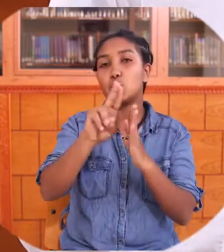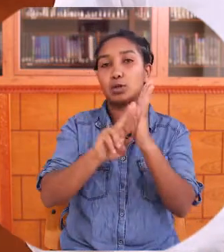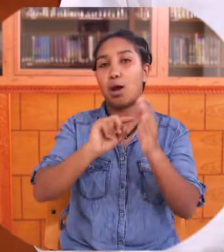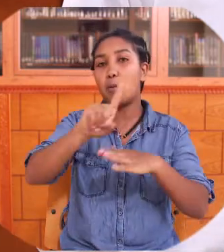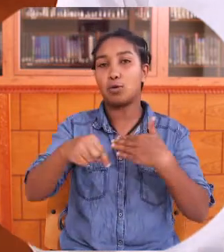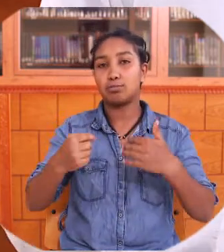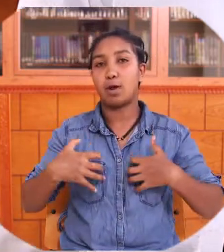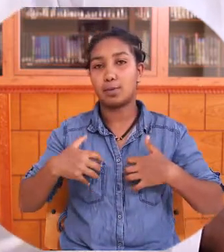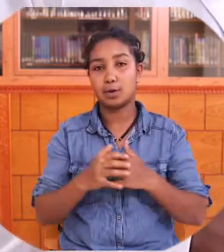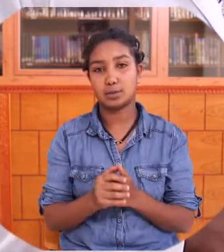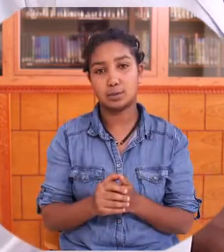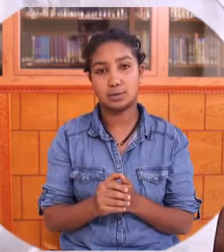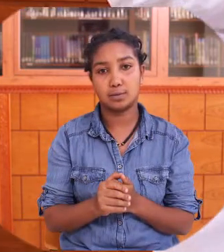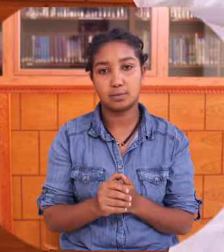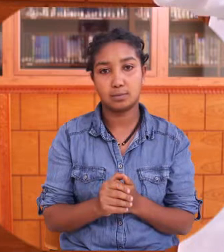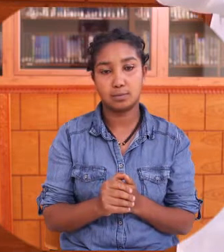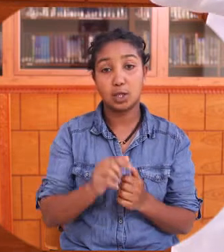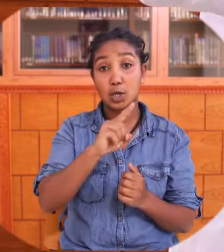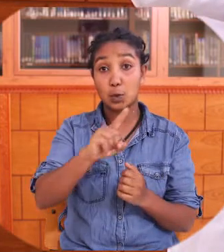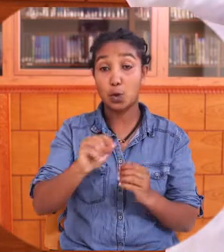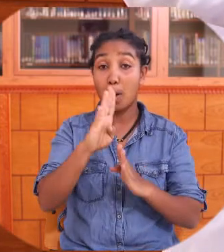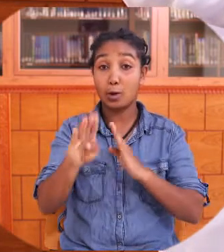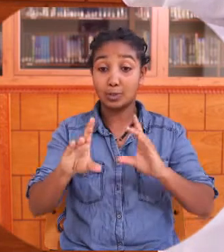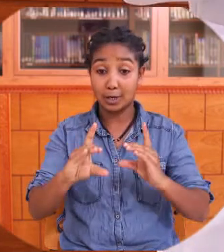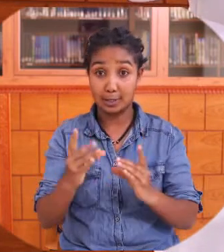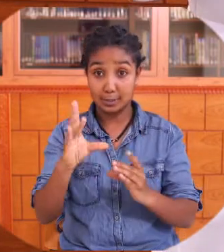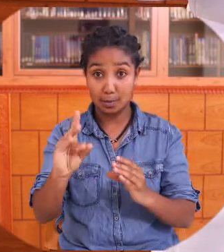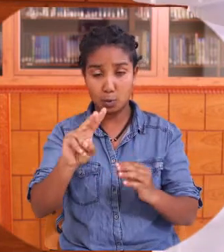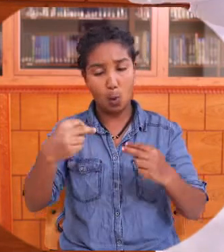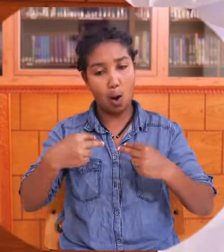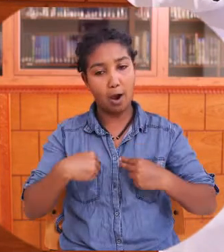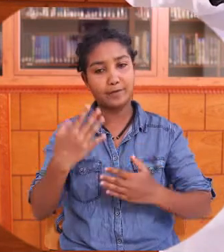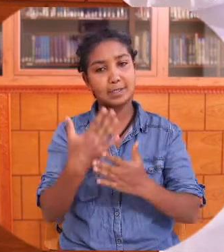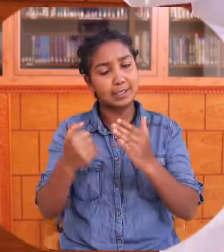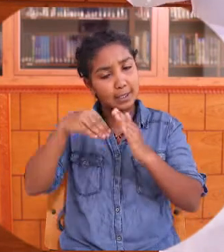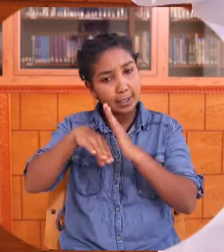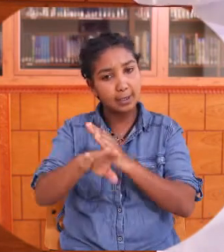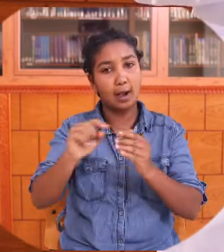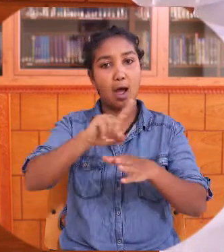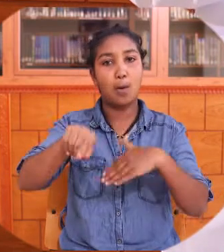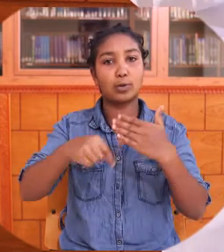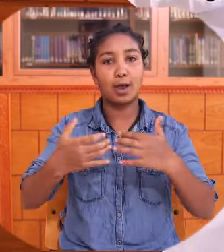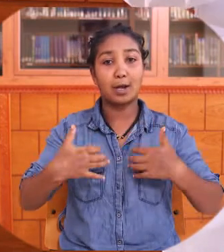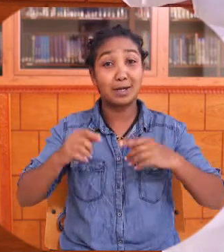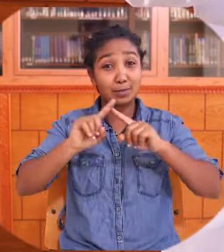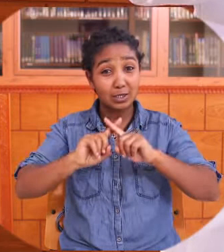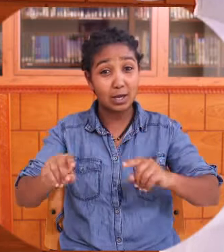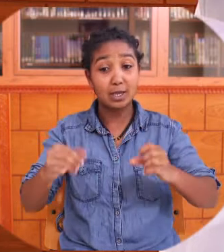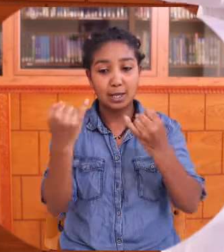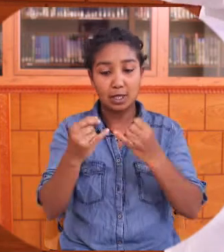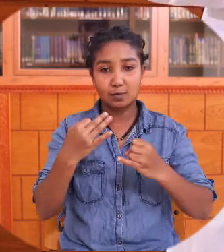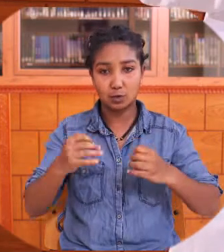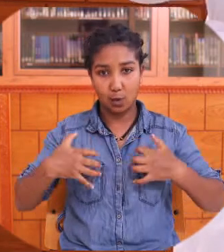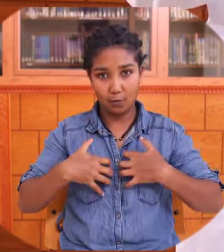animals. In your biology grade 7, you have discussed in detail about animals, especially classification